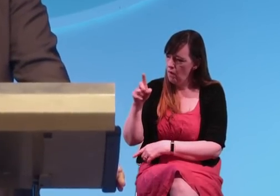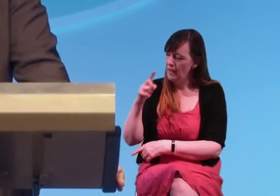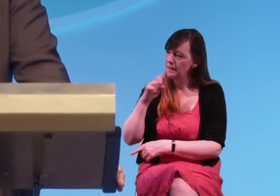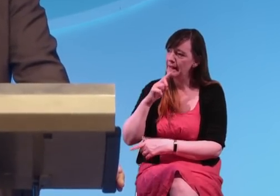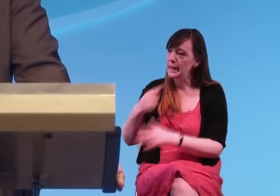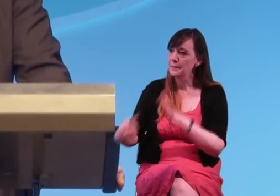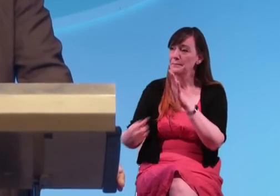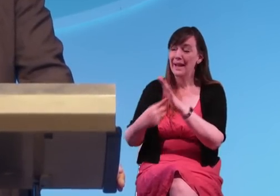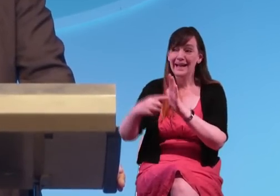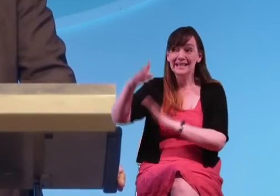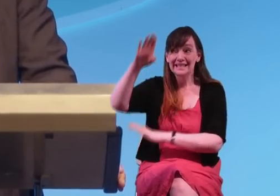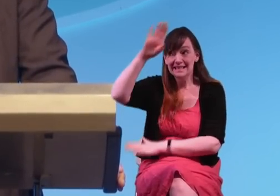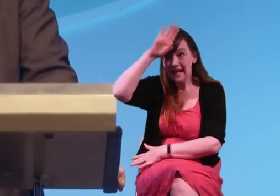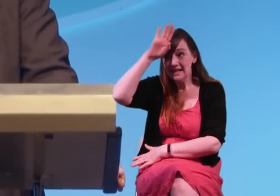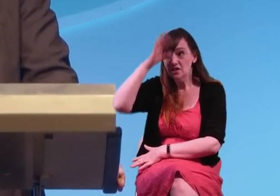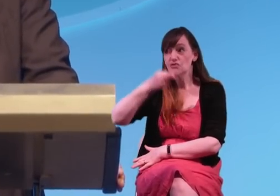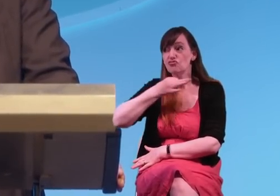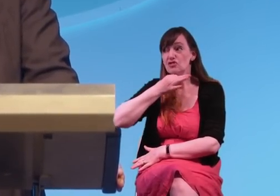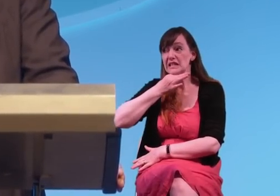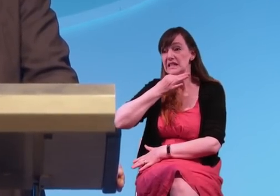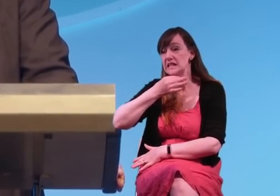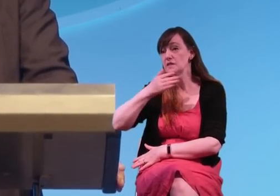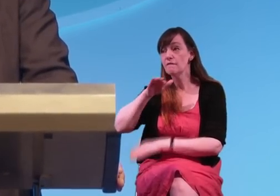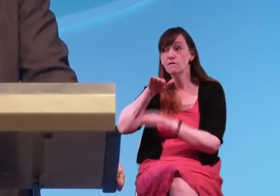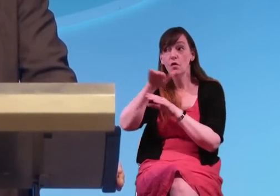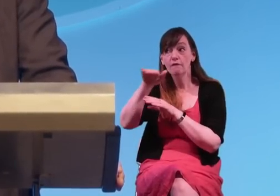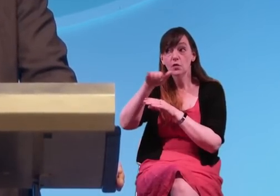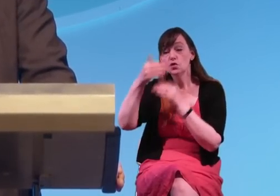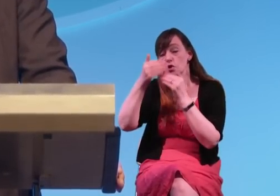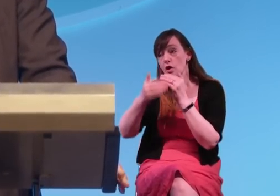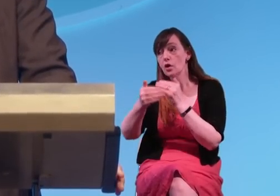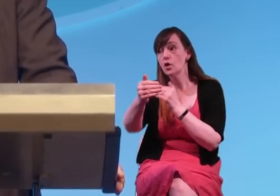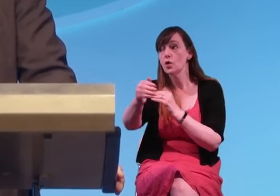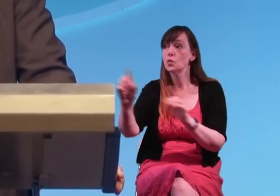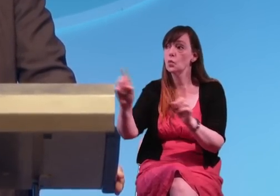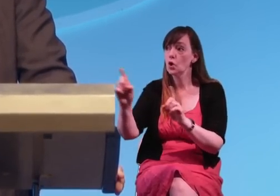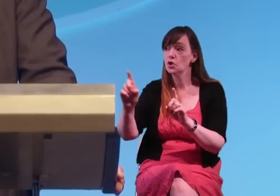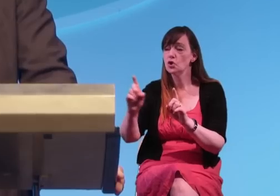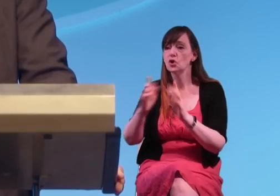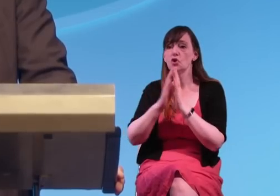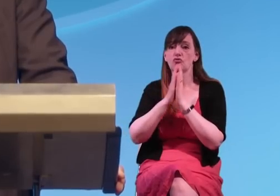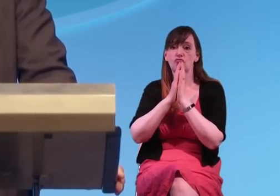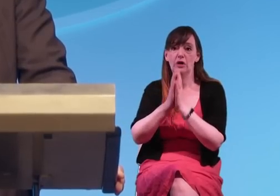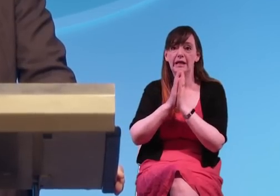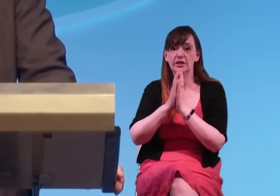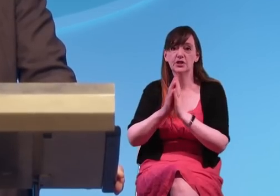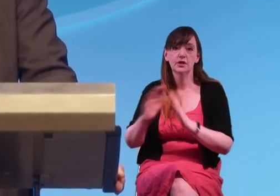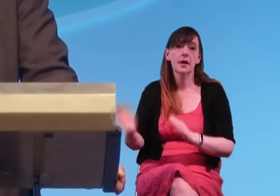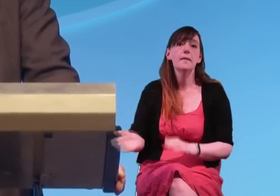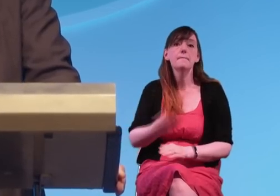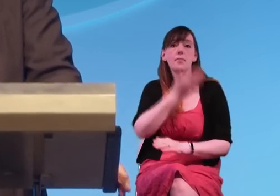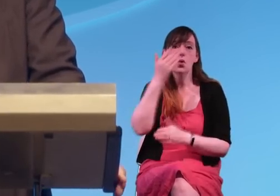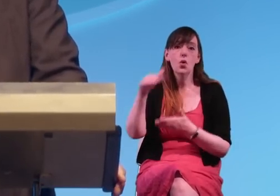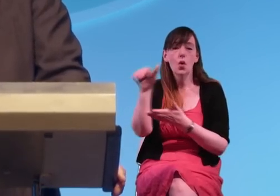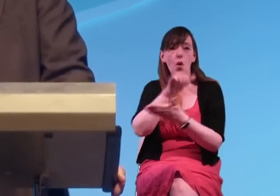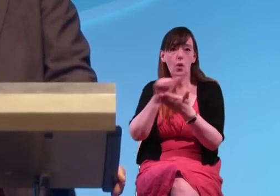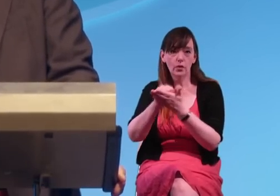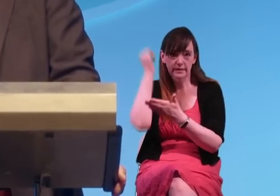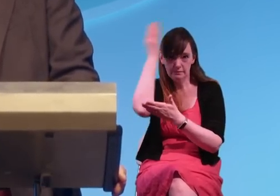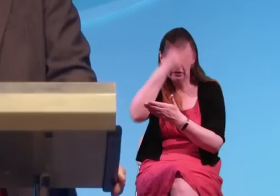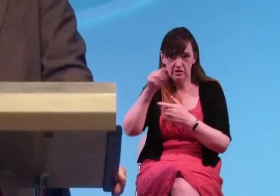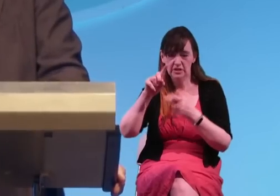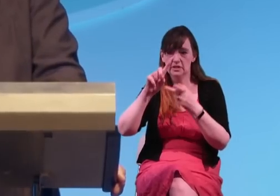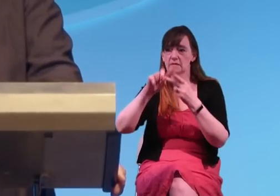dangers which confront the coming century will be religion without the Holy Ghost,